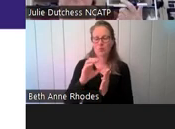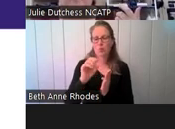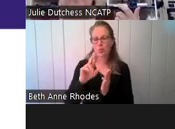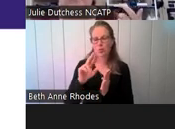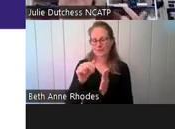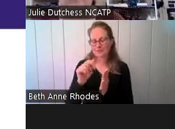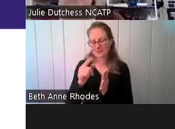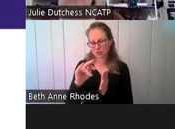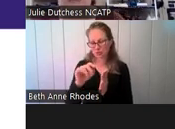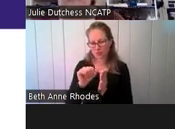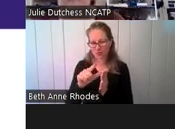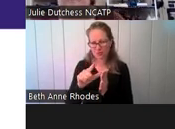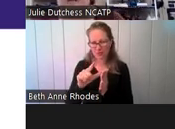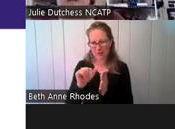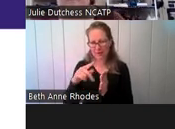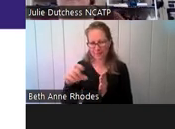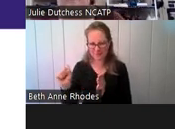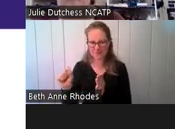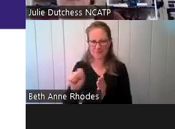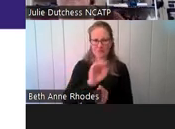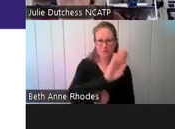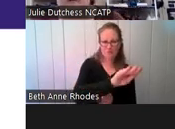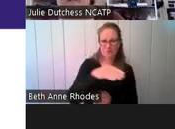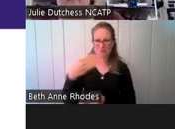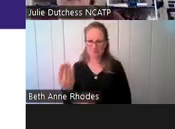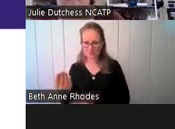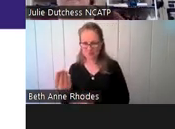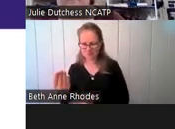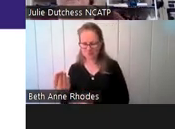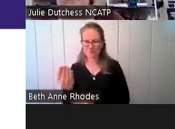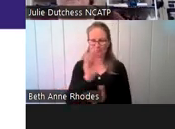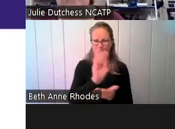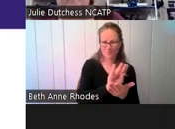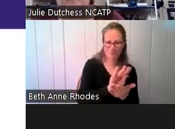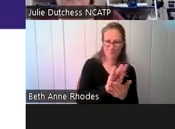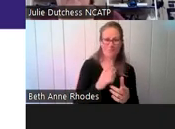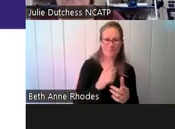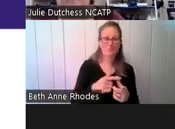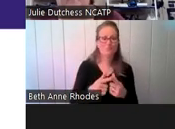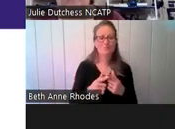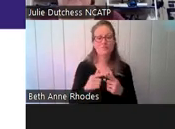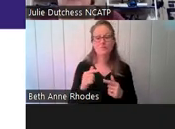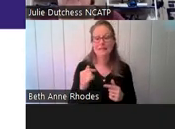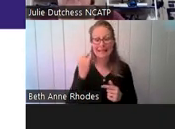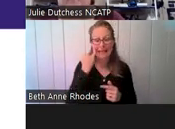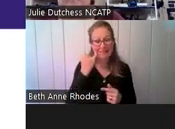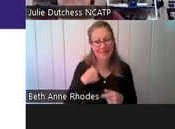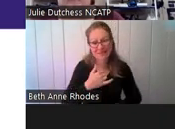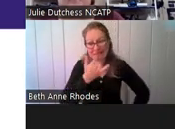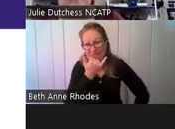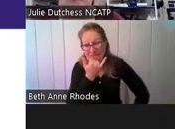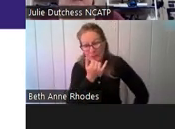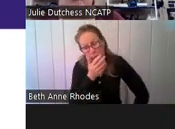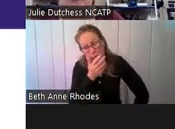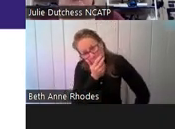go through them, and then I hit show answer. And then it comes over here and there's my answer. And then down here, if I didn't get it and I'm like, oops, then